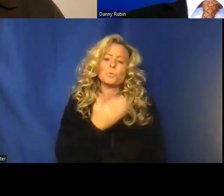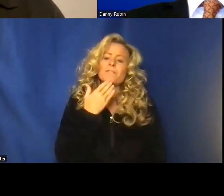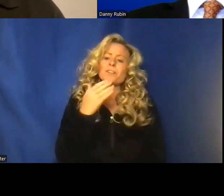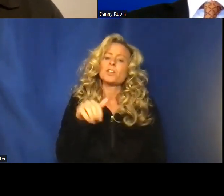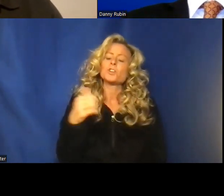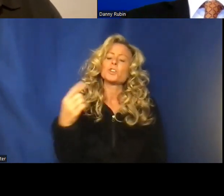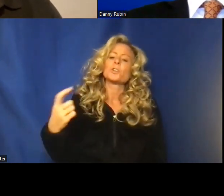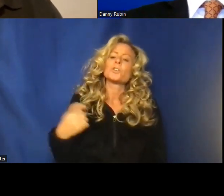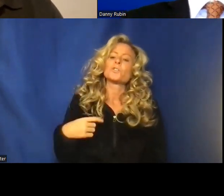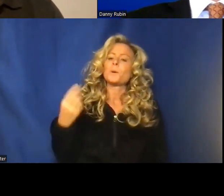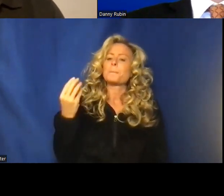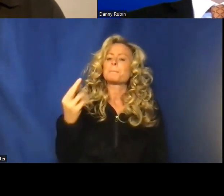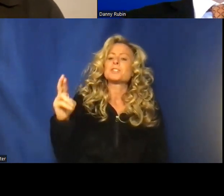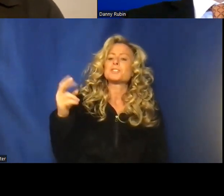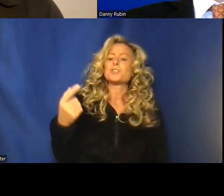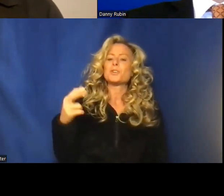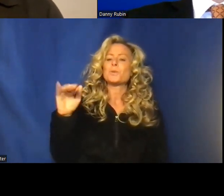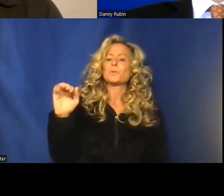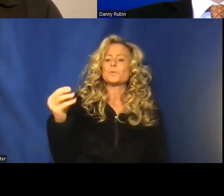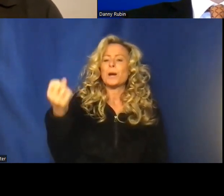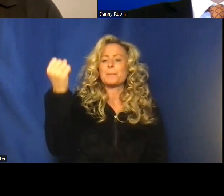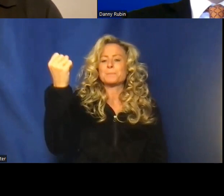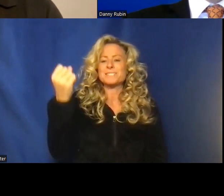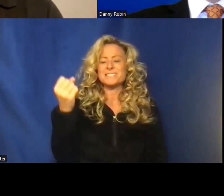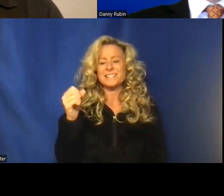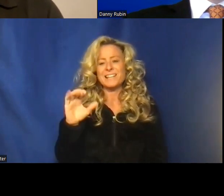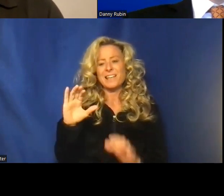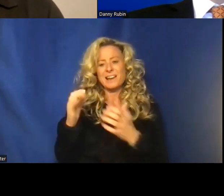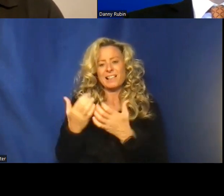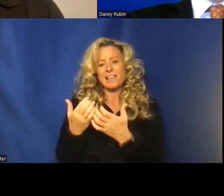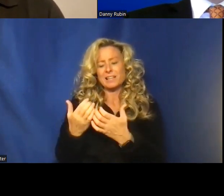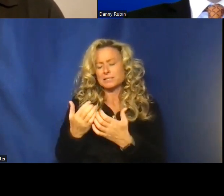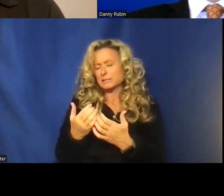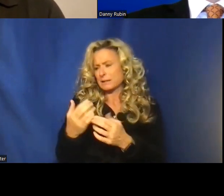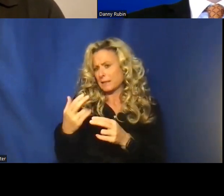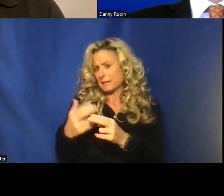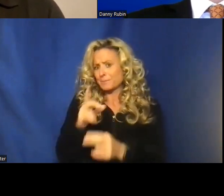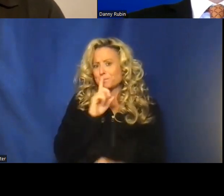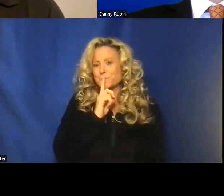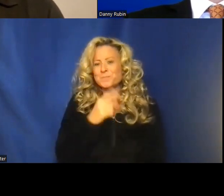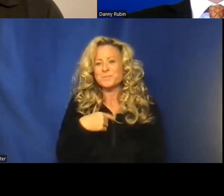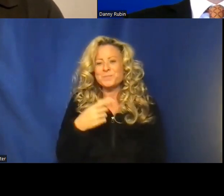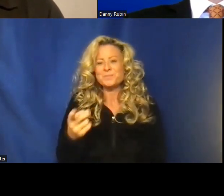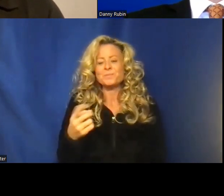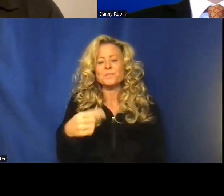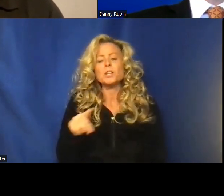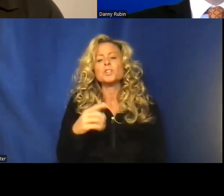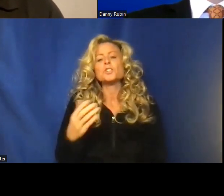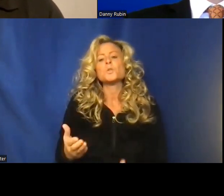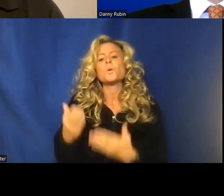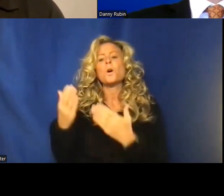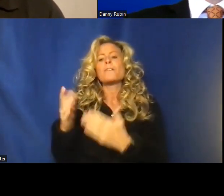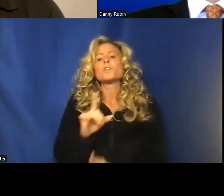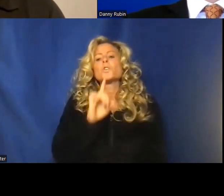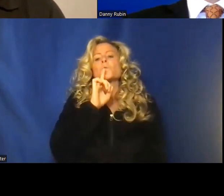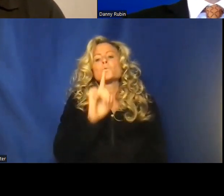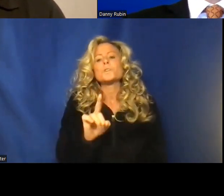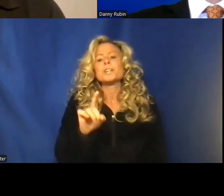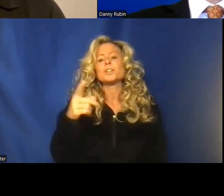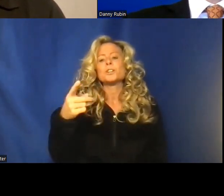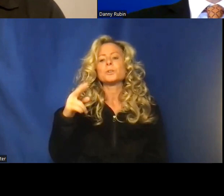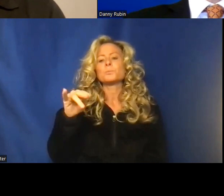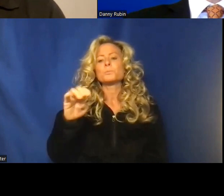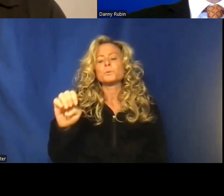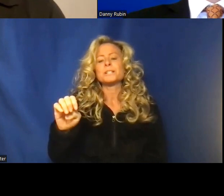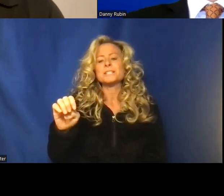Mr. Graham's class. Thank you for participating. This is, I don't know the name, but thank you. Do you guys offer real prints of the trading